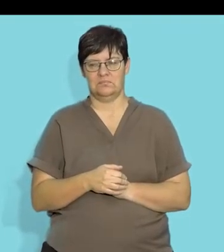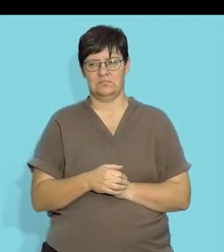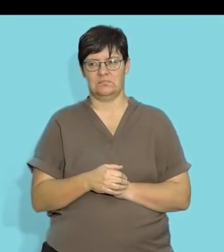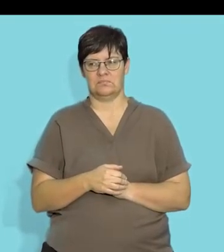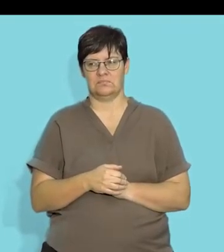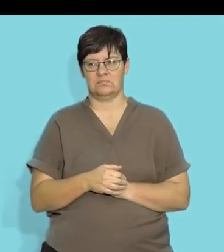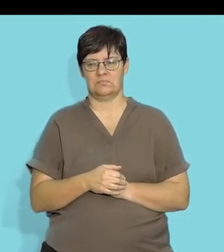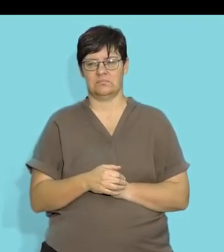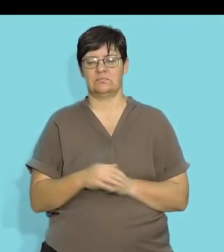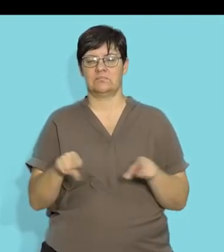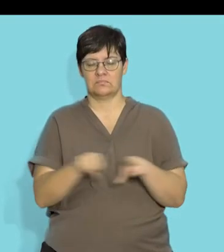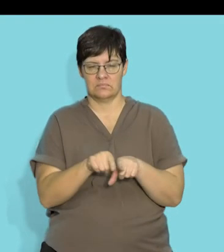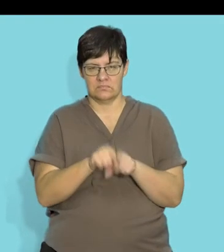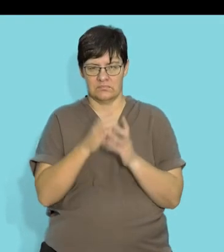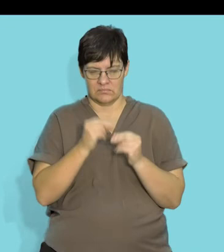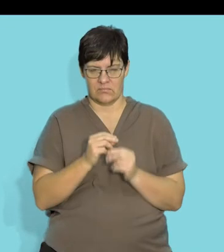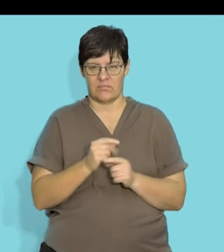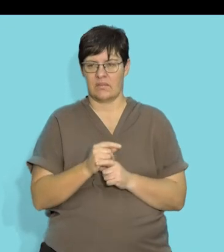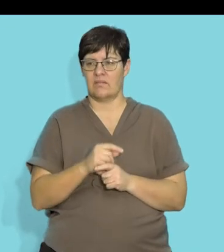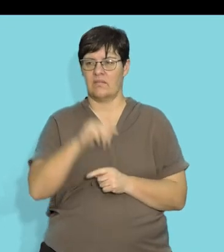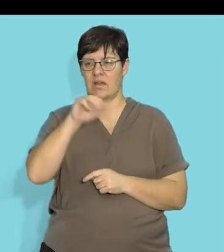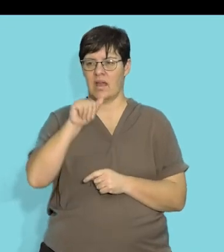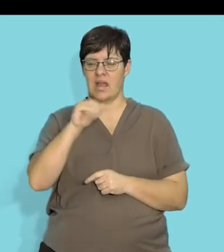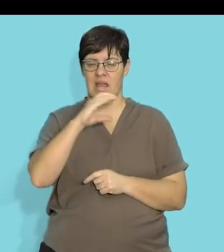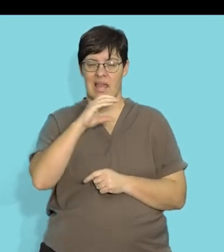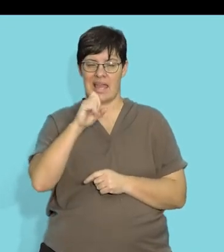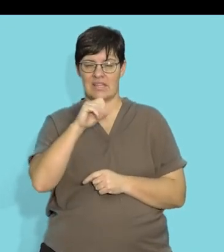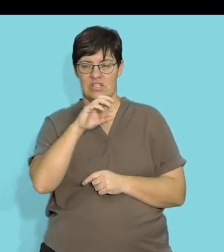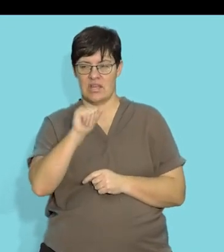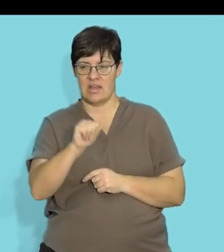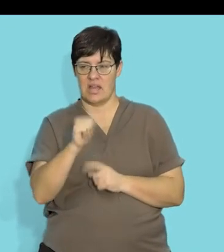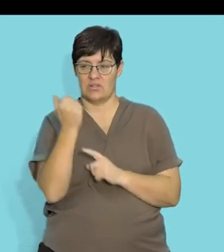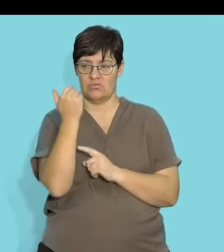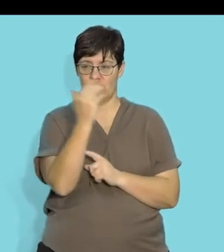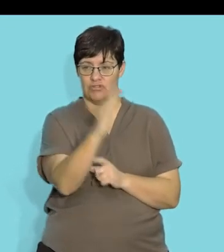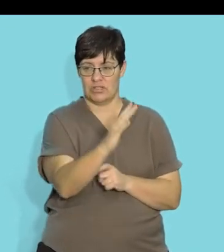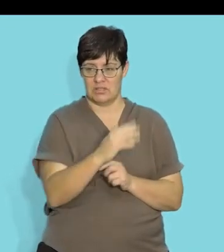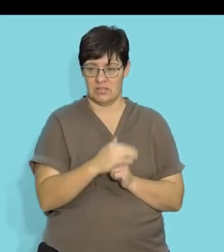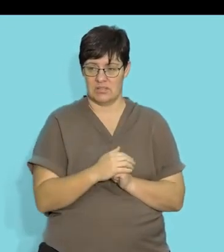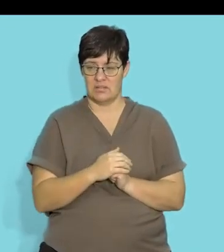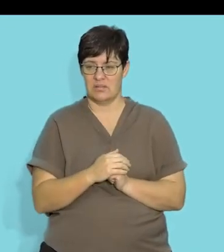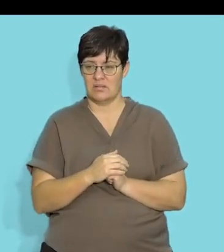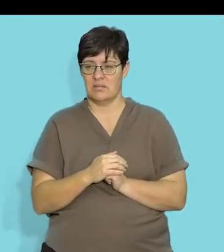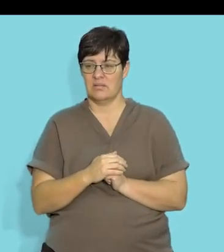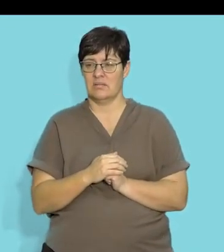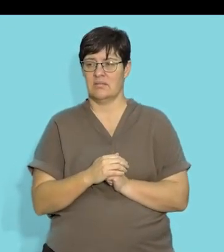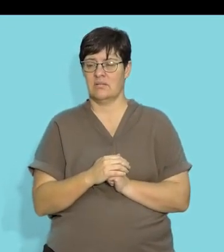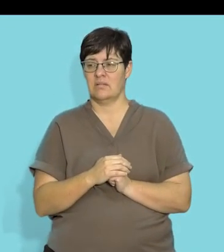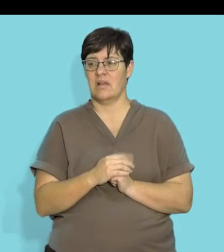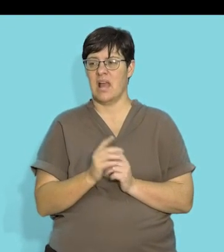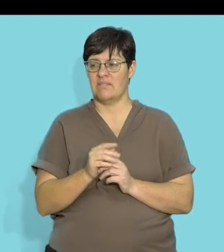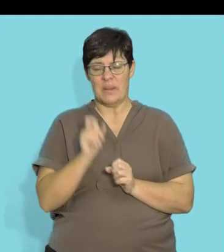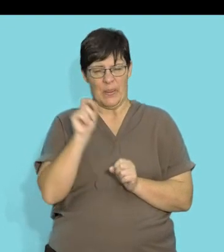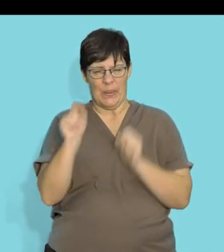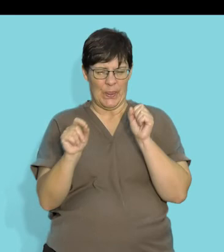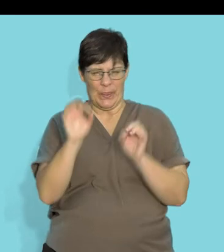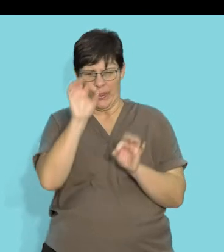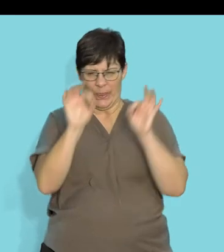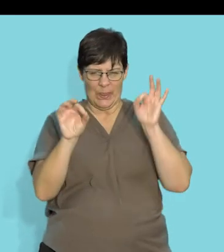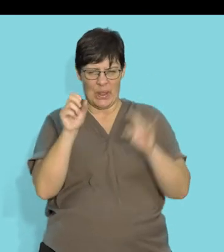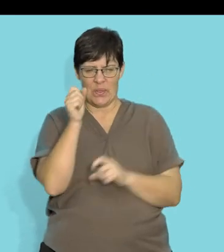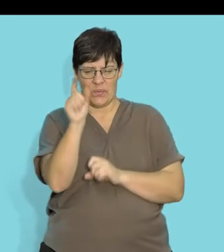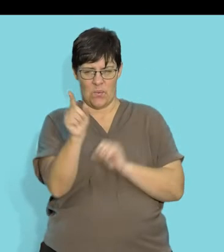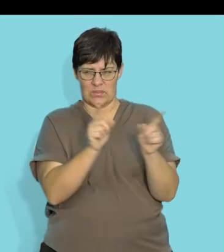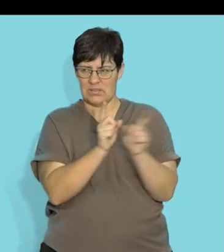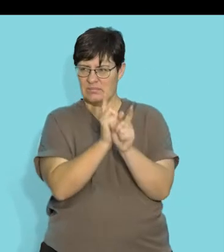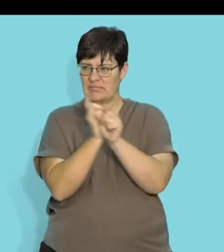Okay, we also know that these acacia trees, if we look at them, have these fine spiny thorns, and these can